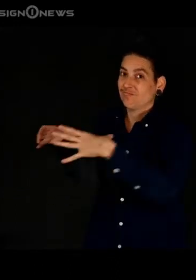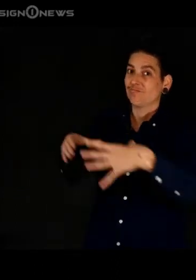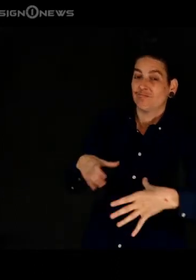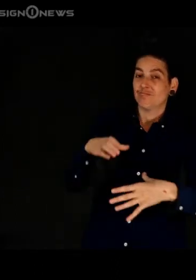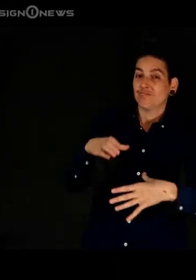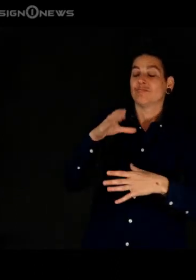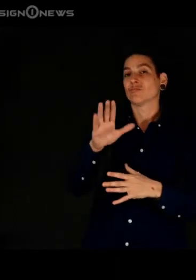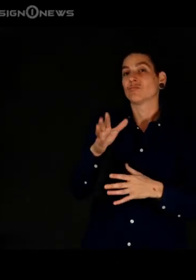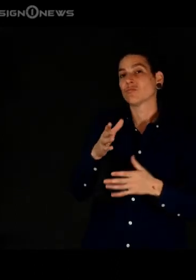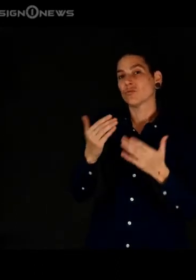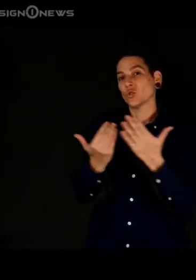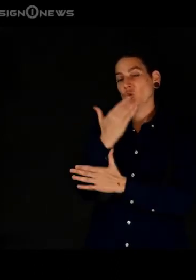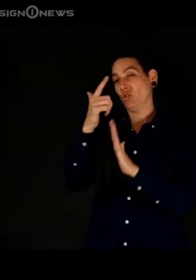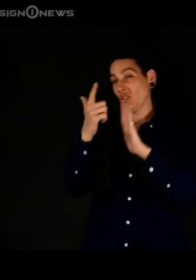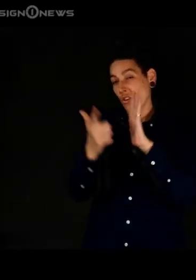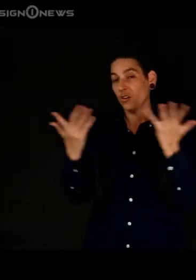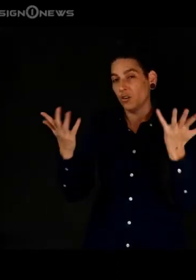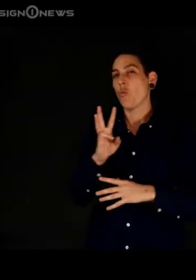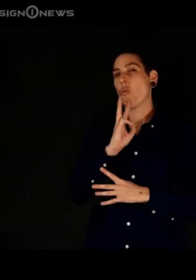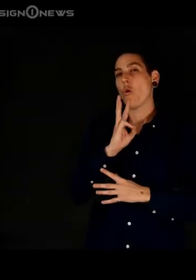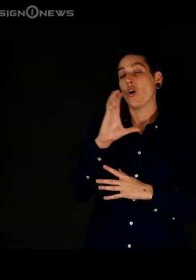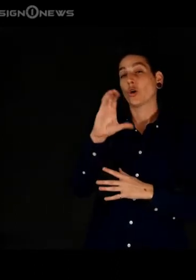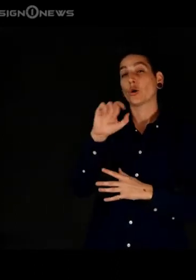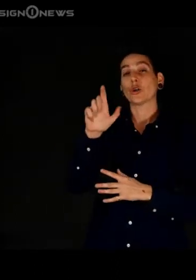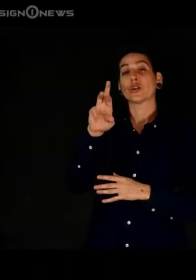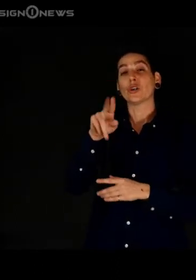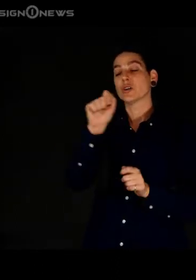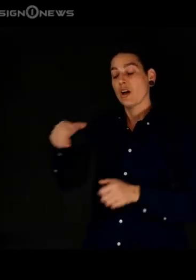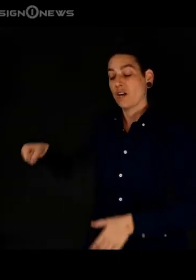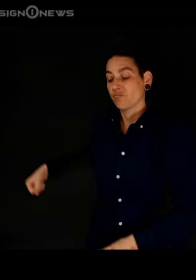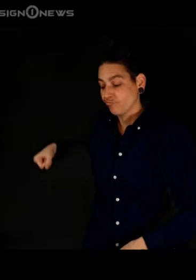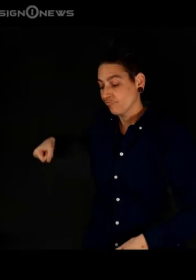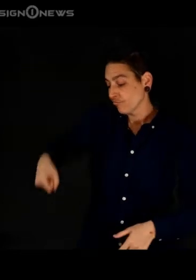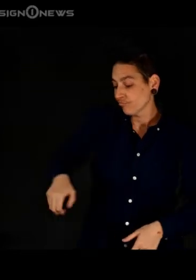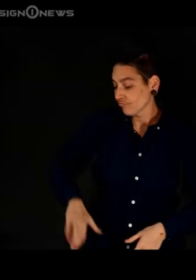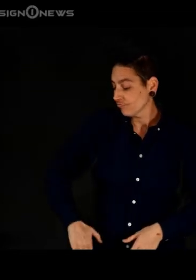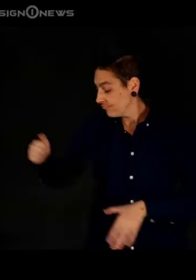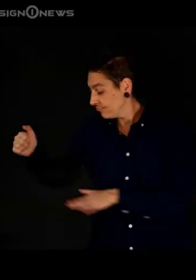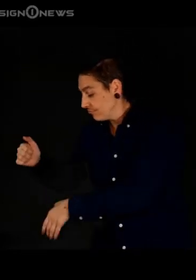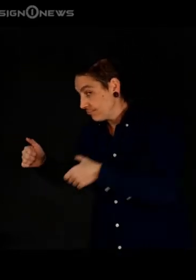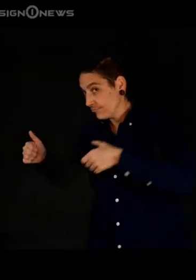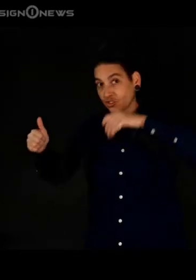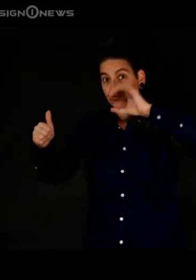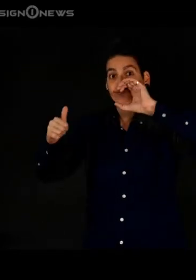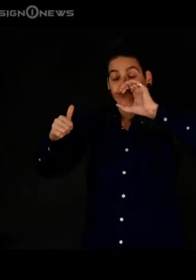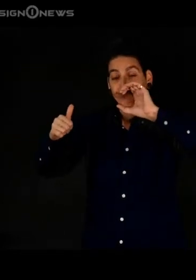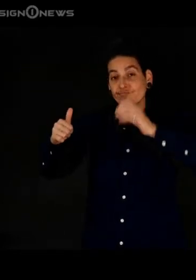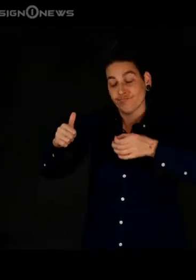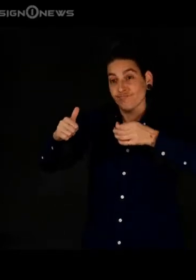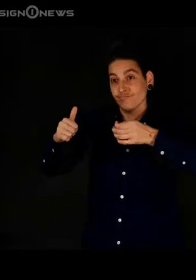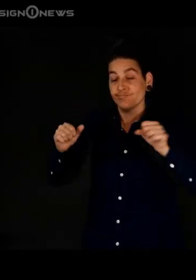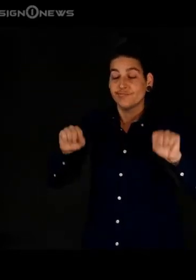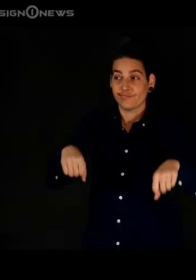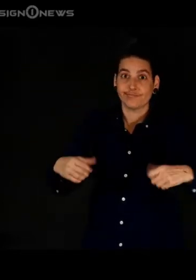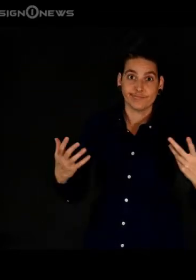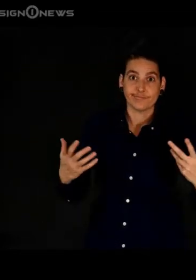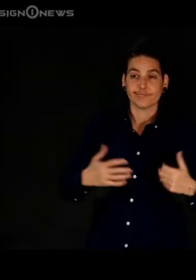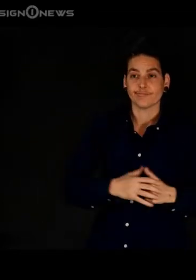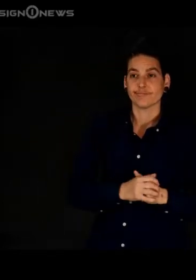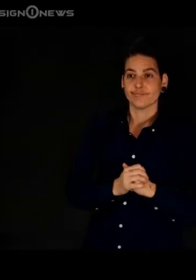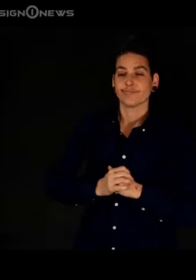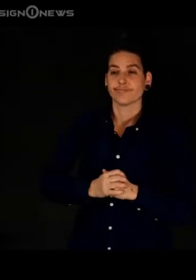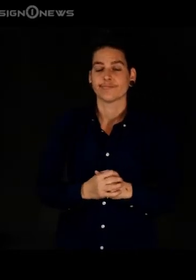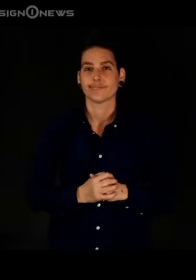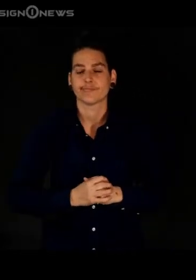law is that a water cooler can be available nearby for people